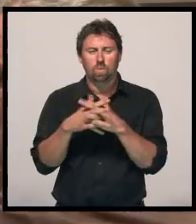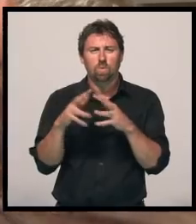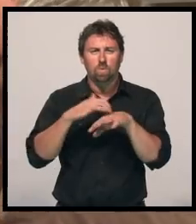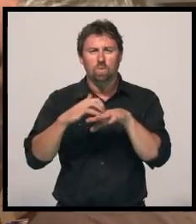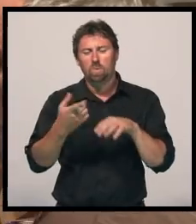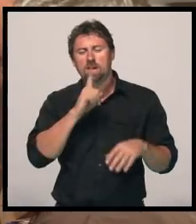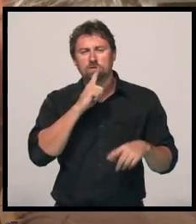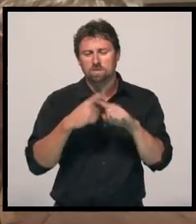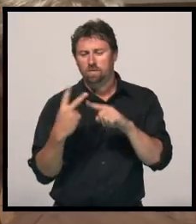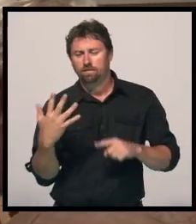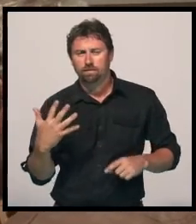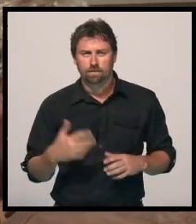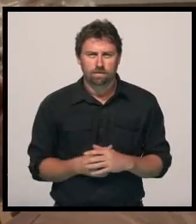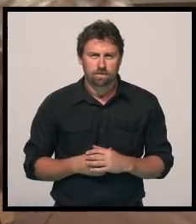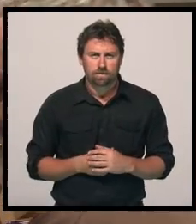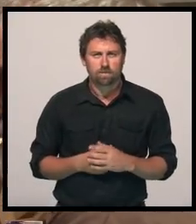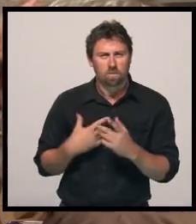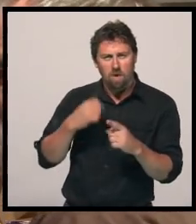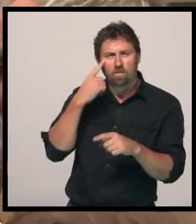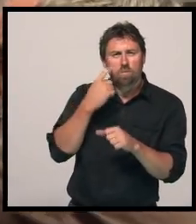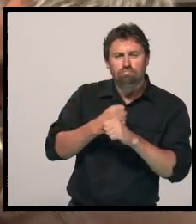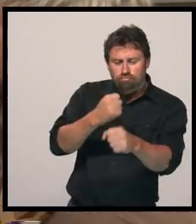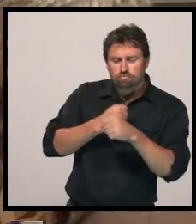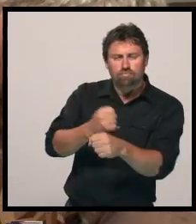I just run a plane over to see what colour I've got? Yep.